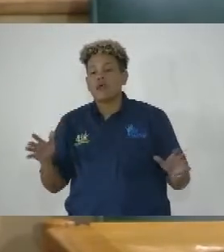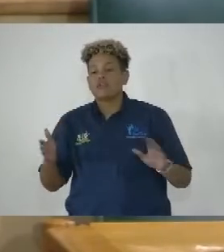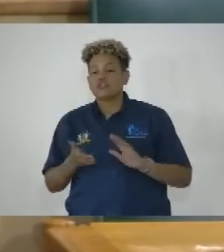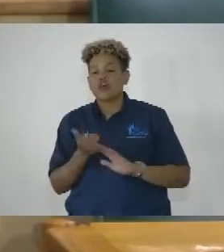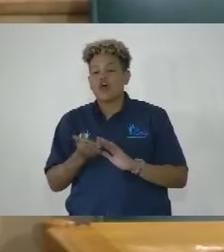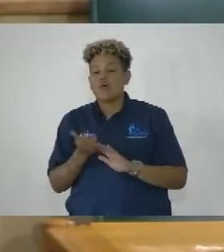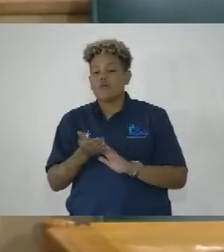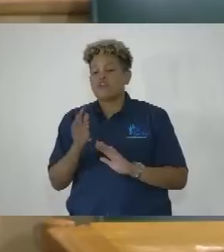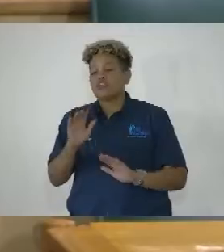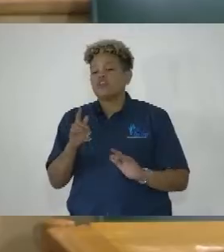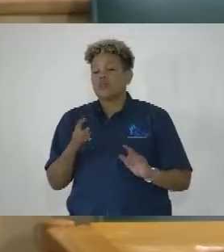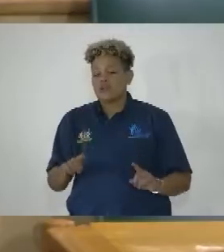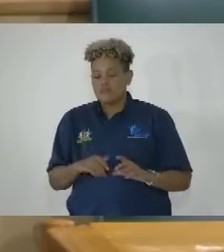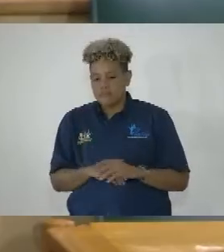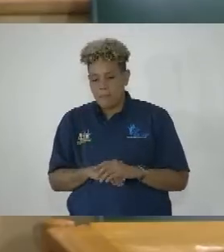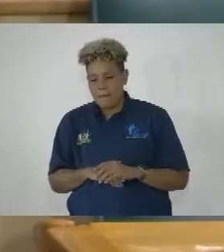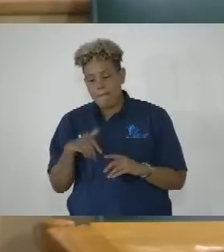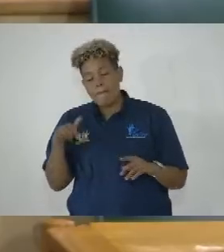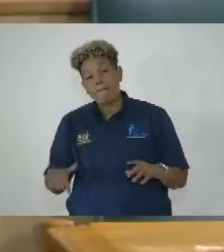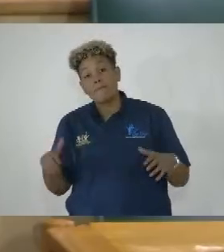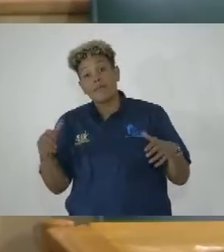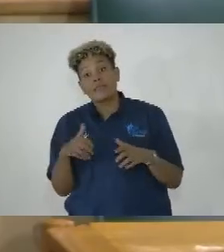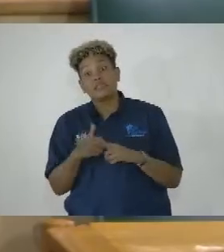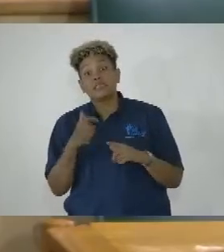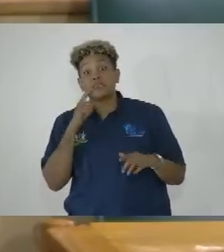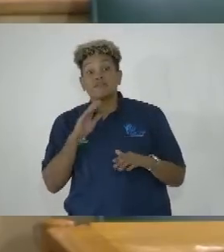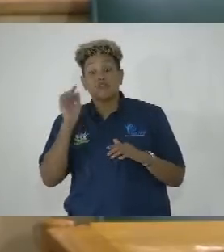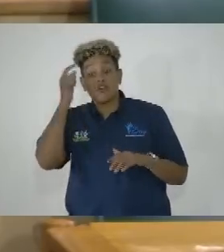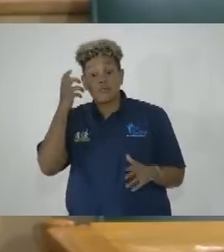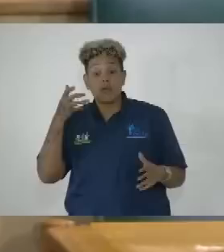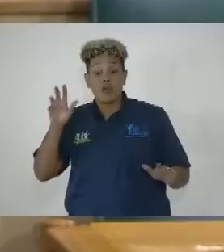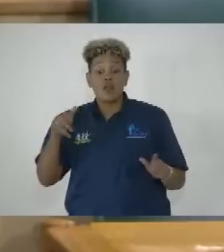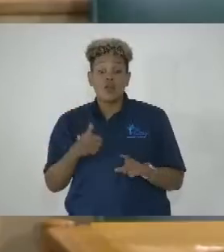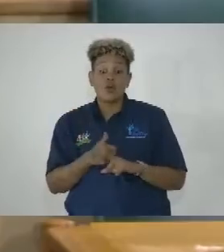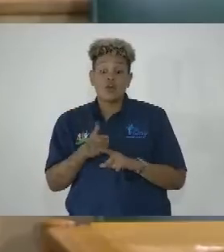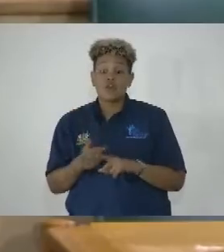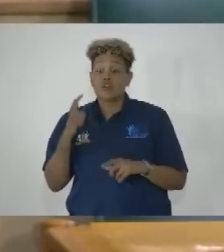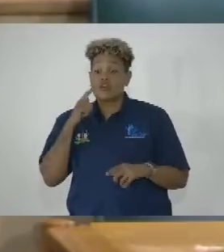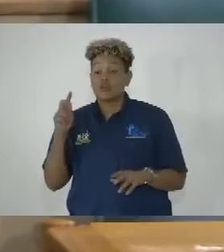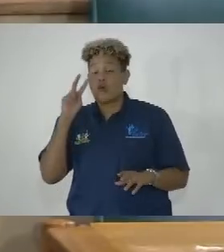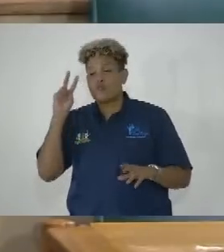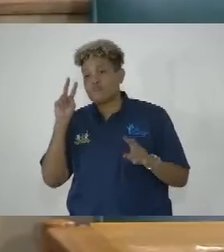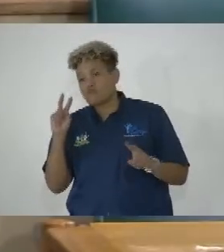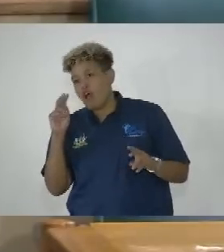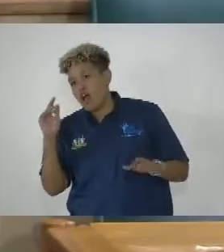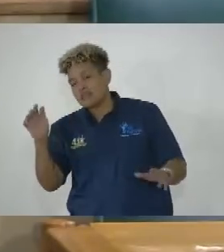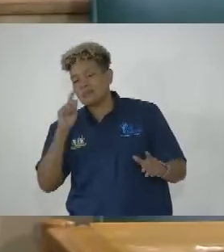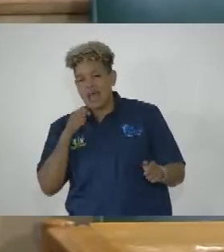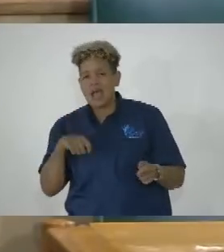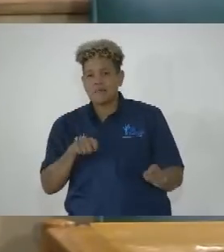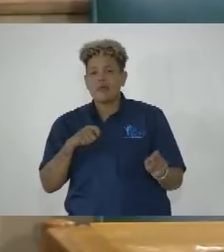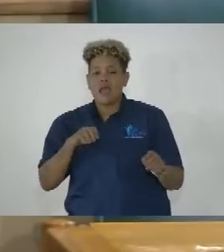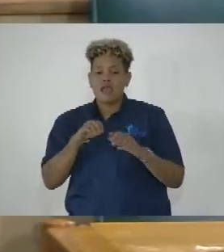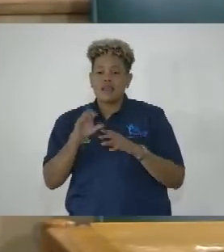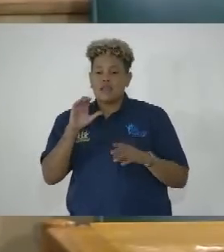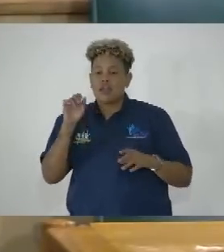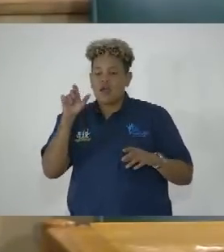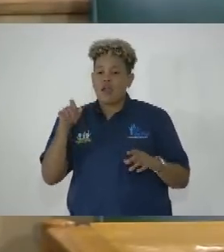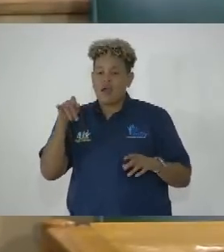operations. This is the entity that the government has allowed to prospect and mine within the cockpit